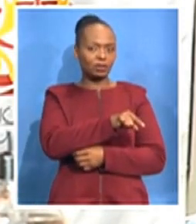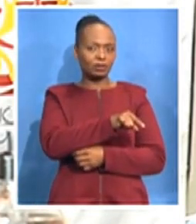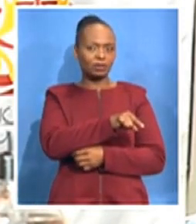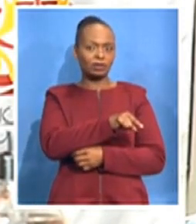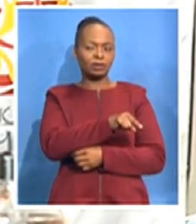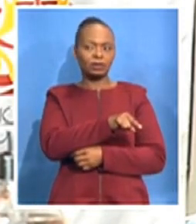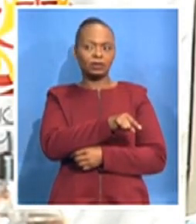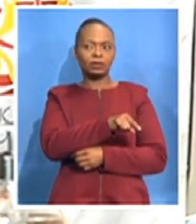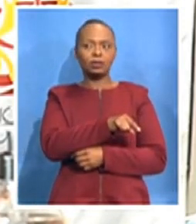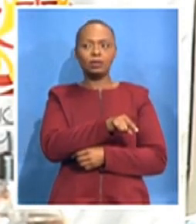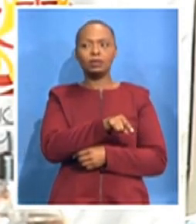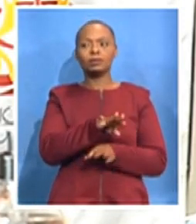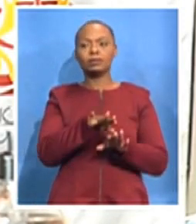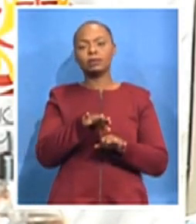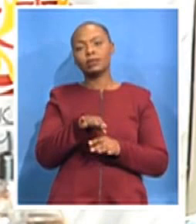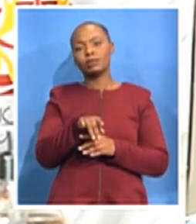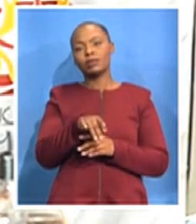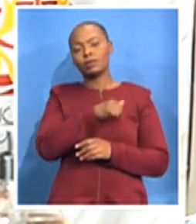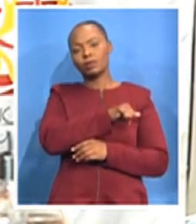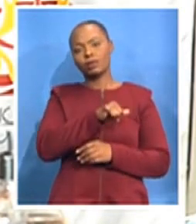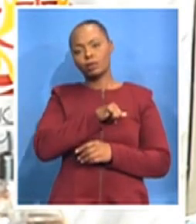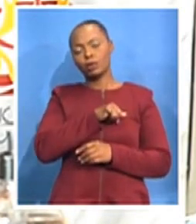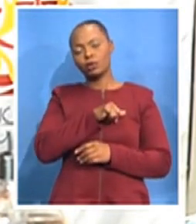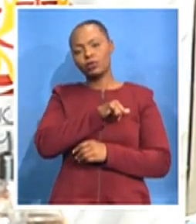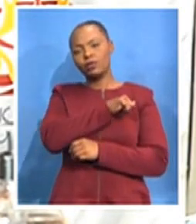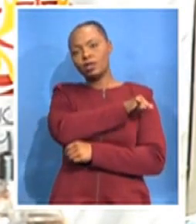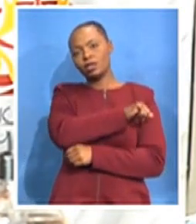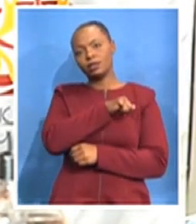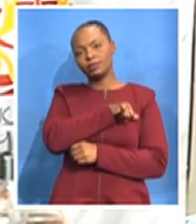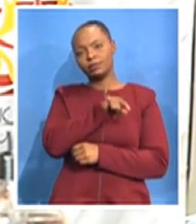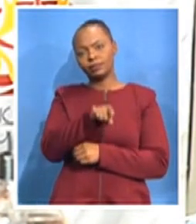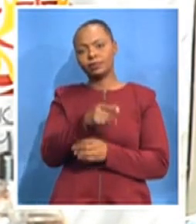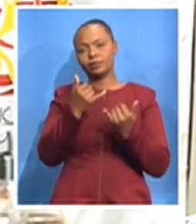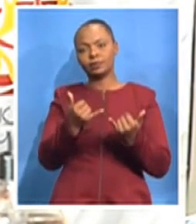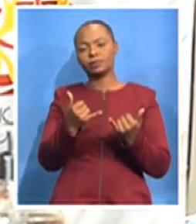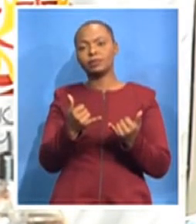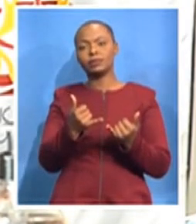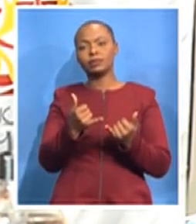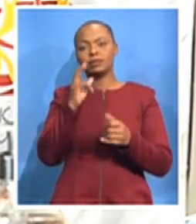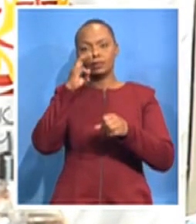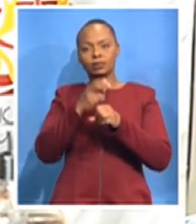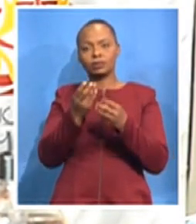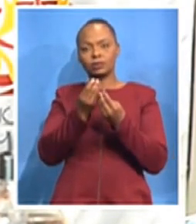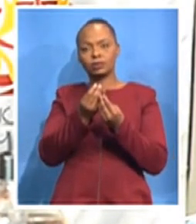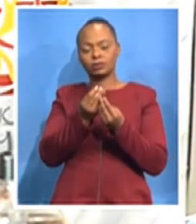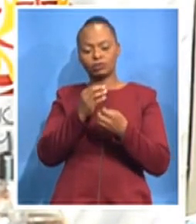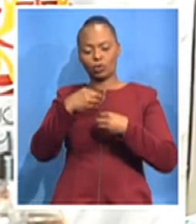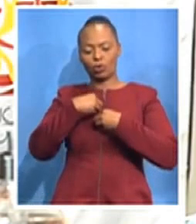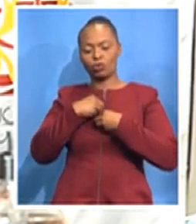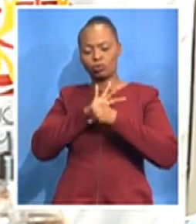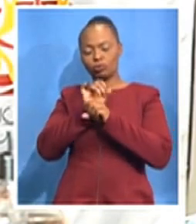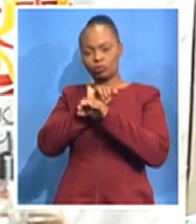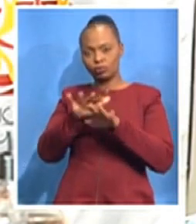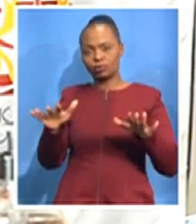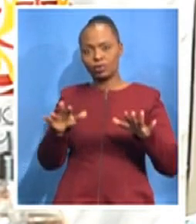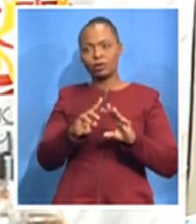capacitates the hospital with respect to conducting its own COVID-19 tests. The procurement of COVID-19 test